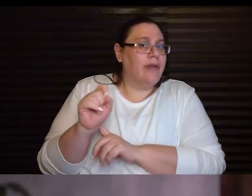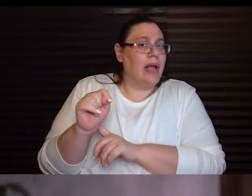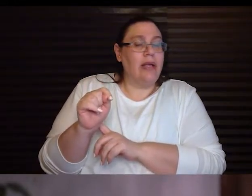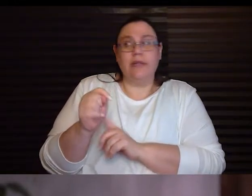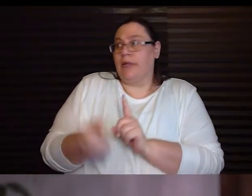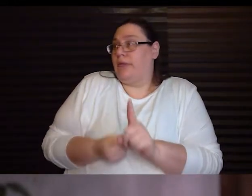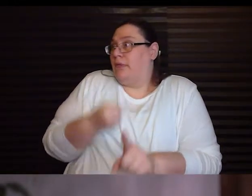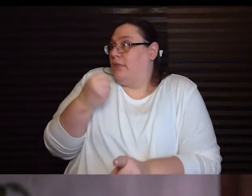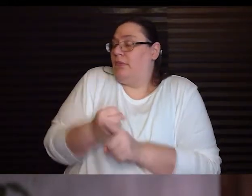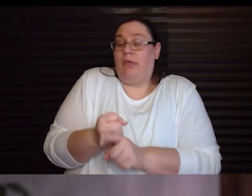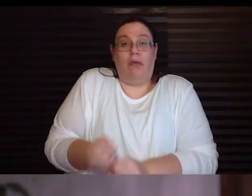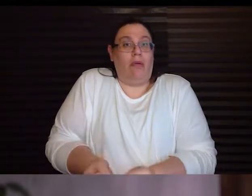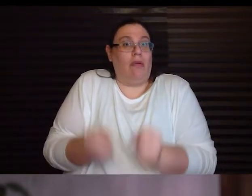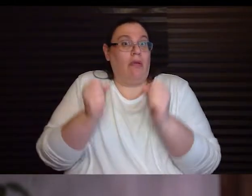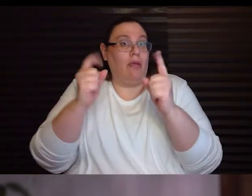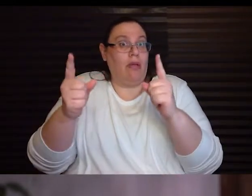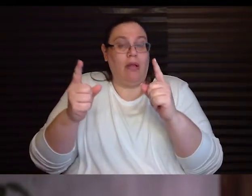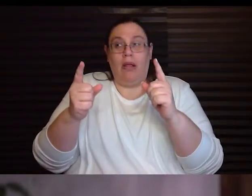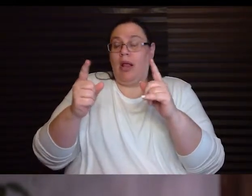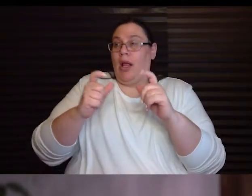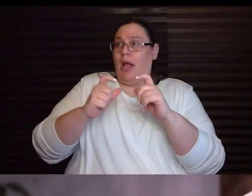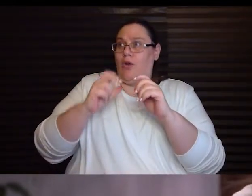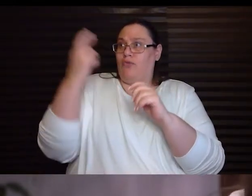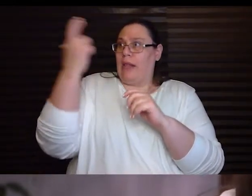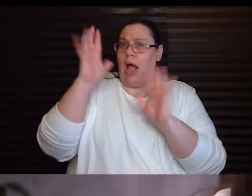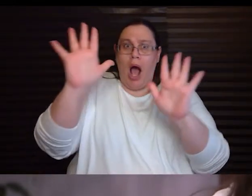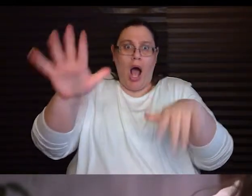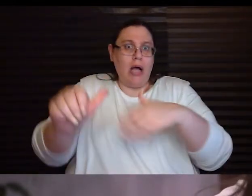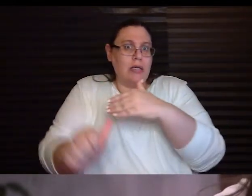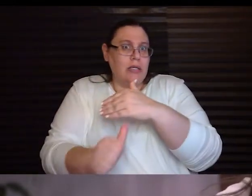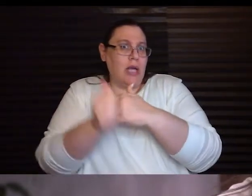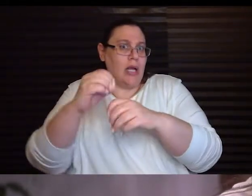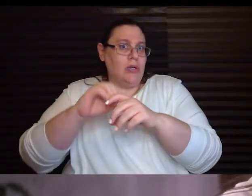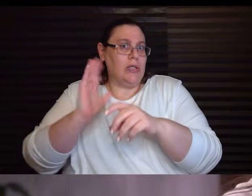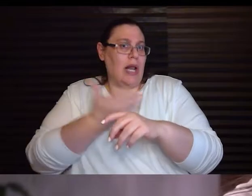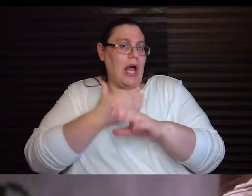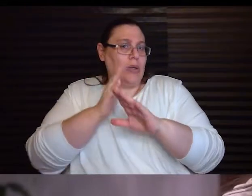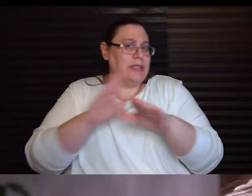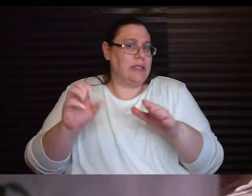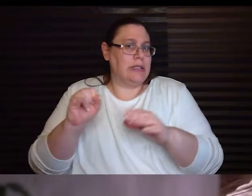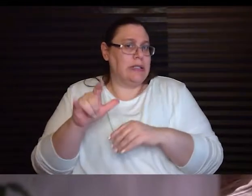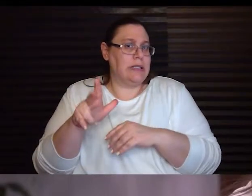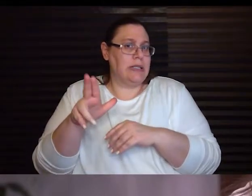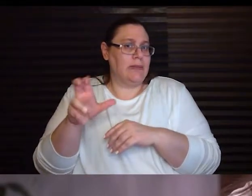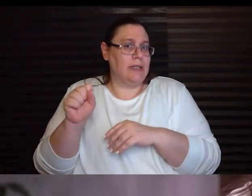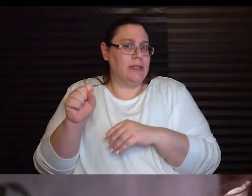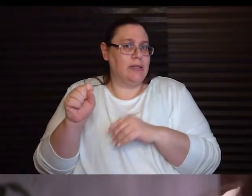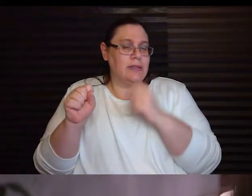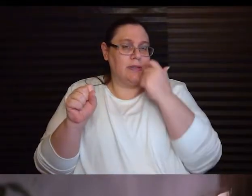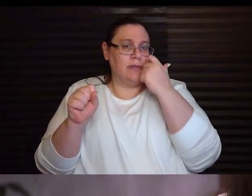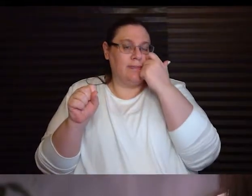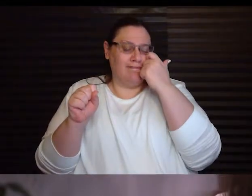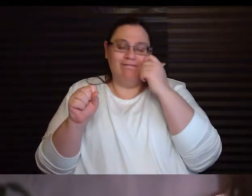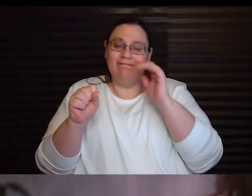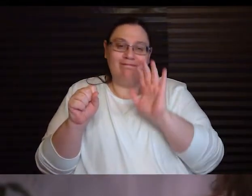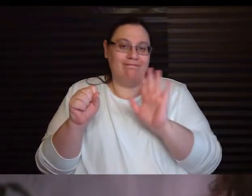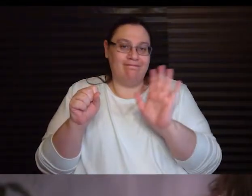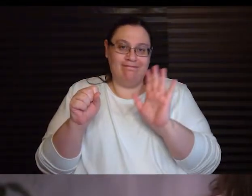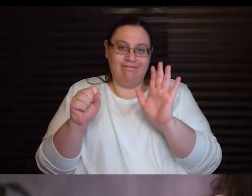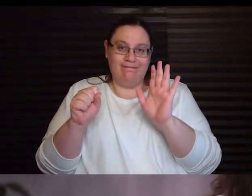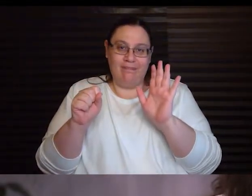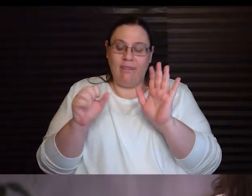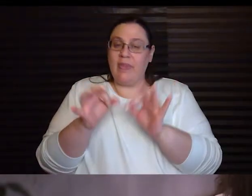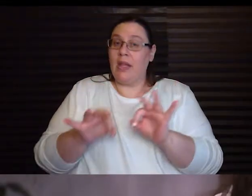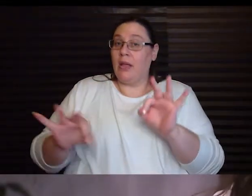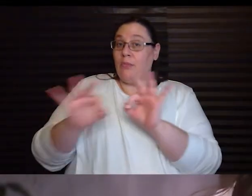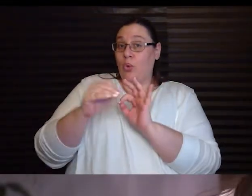and coincidentally waking up to the dangers lurking in their children's syllabi. But it is important that